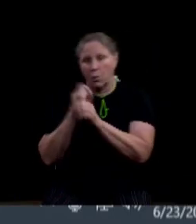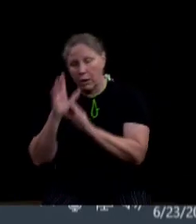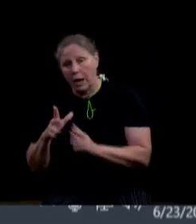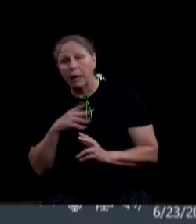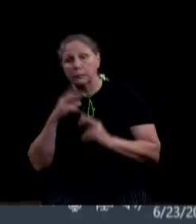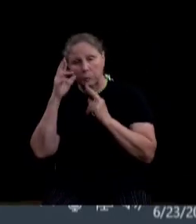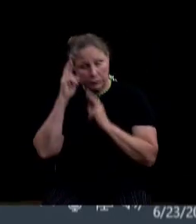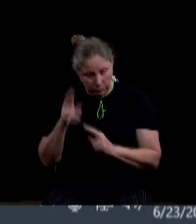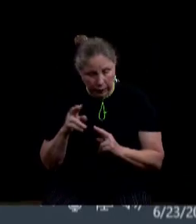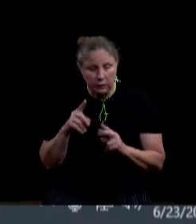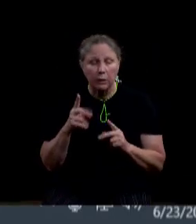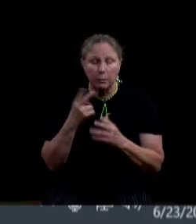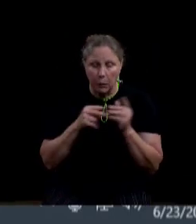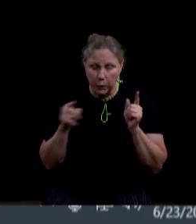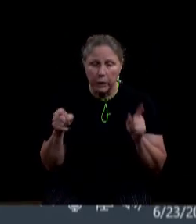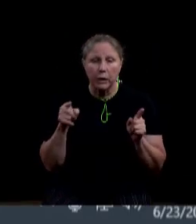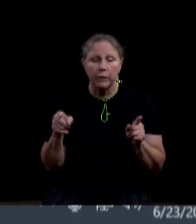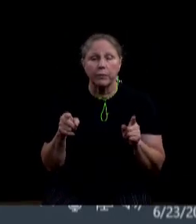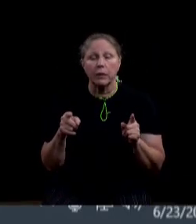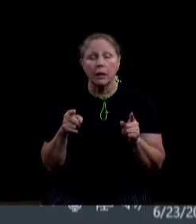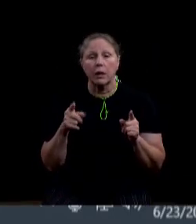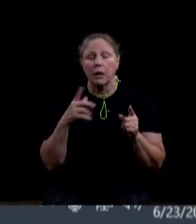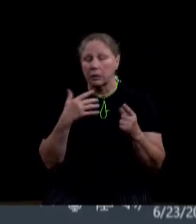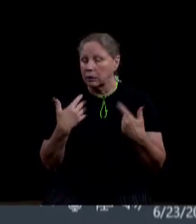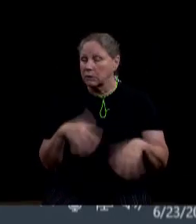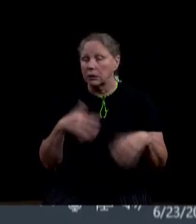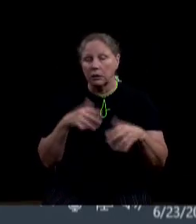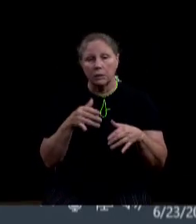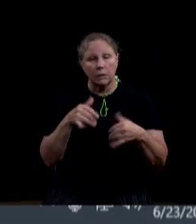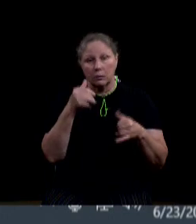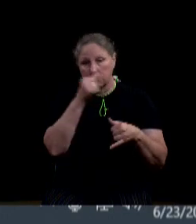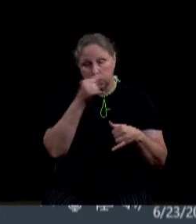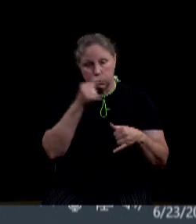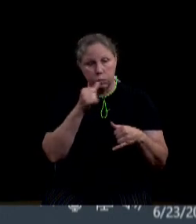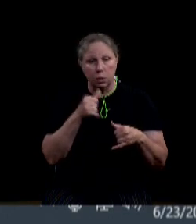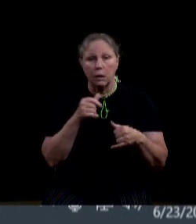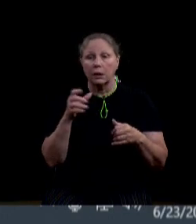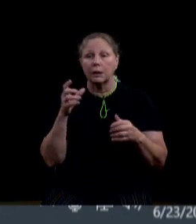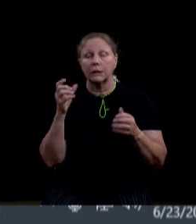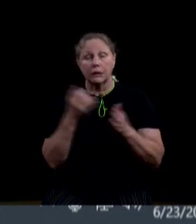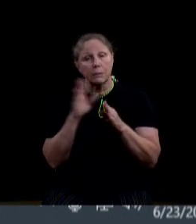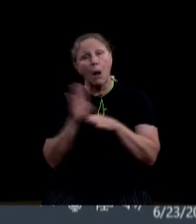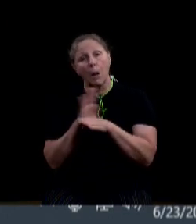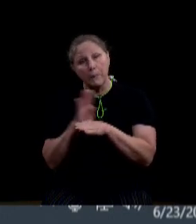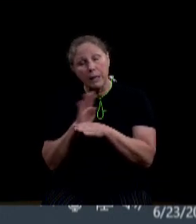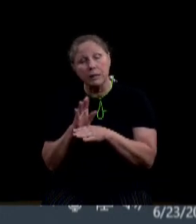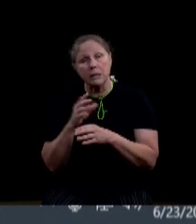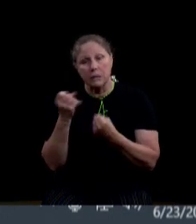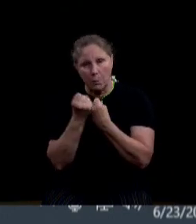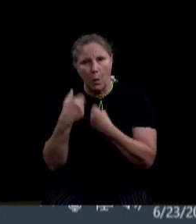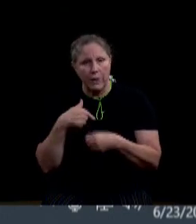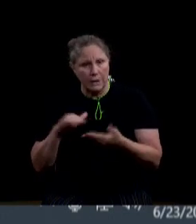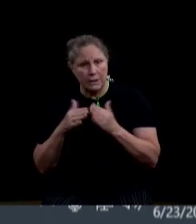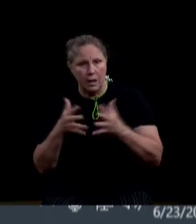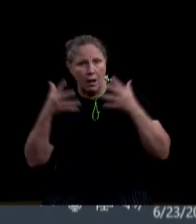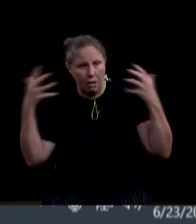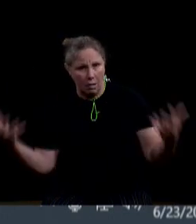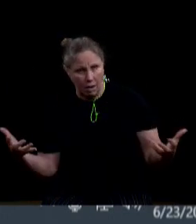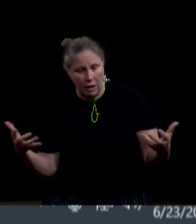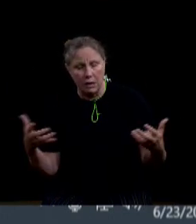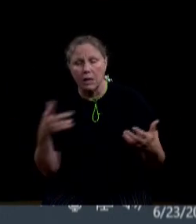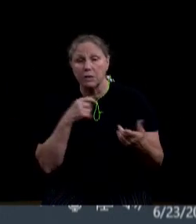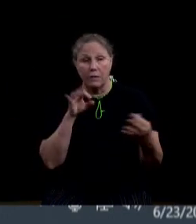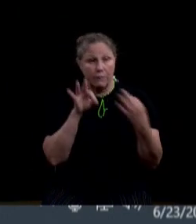admiration. Small business is the backbone of this city, and I appreciate all the feedback I'm getting on this issue, and I hope that I continue to